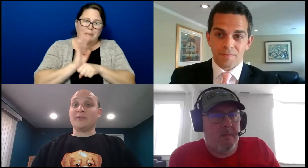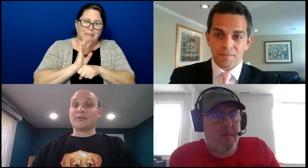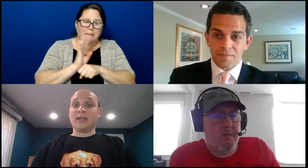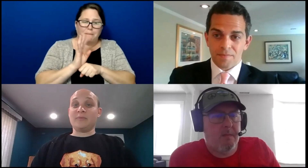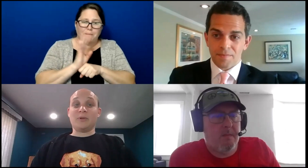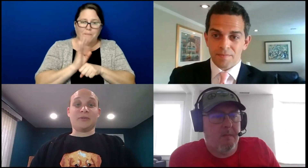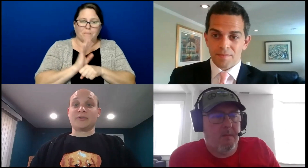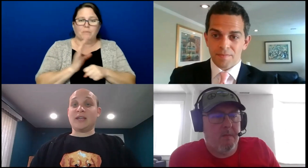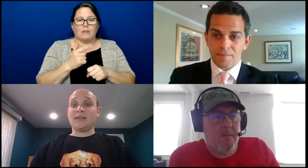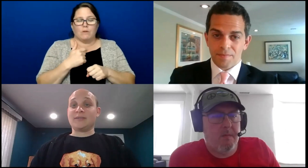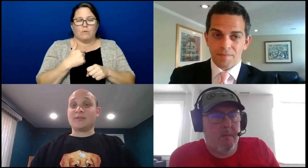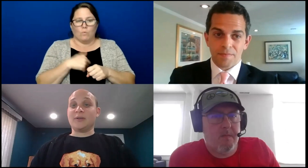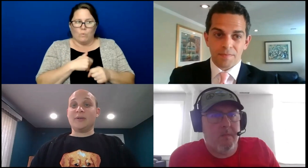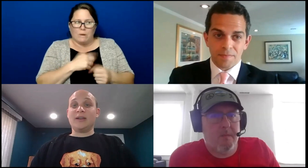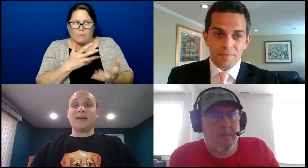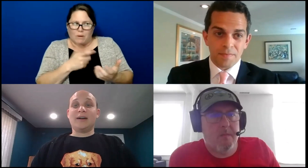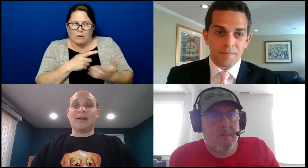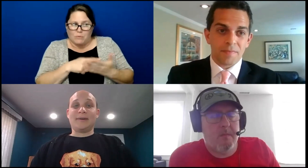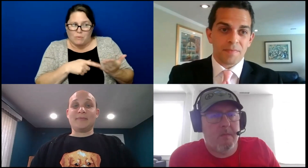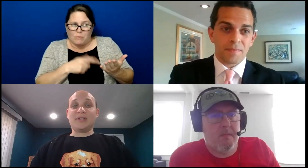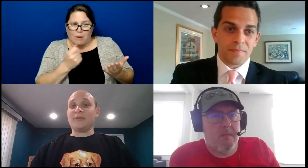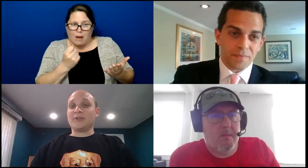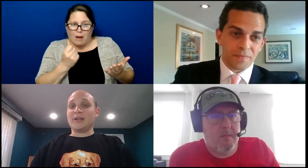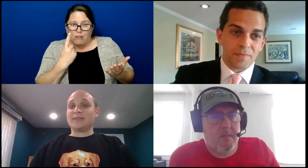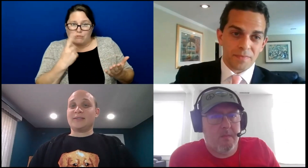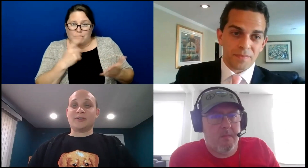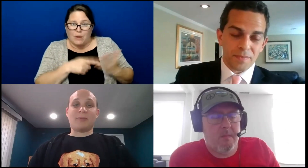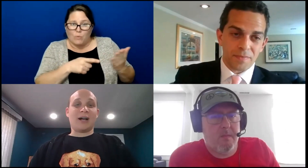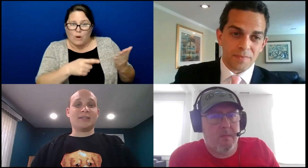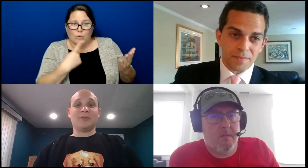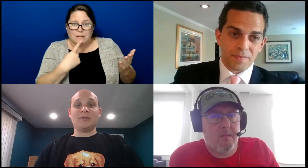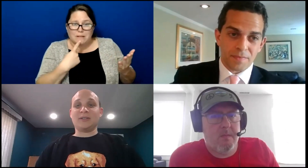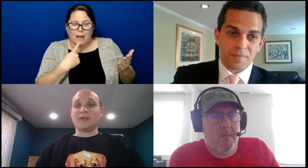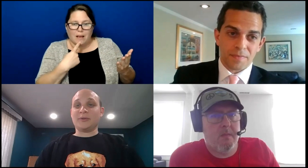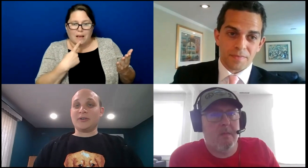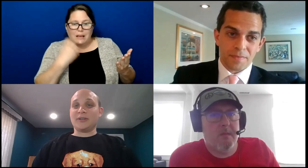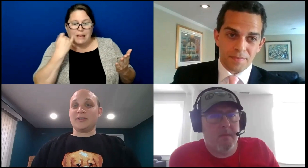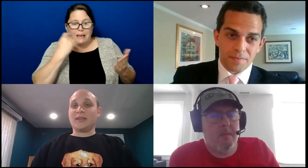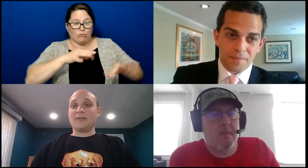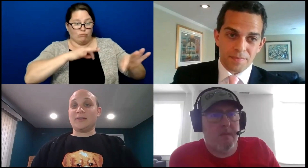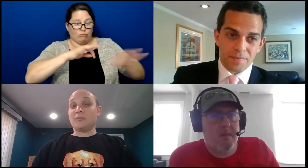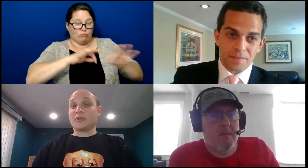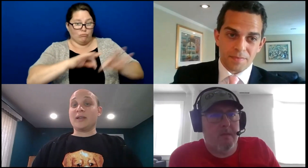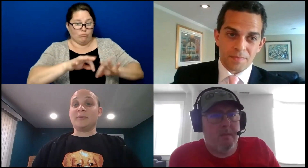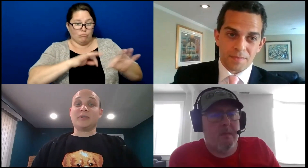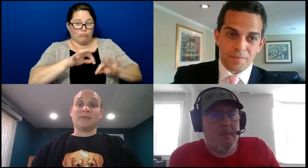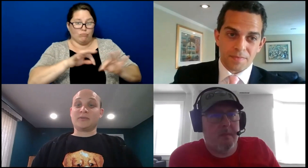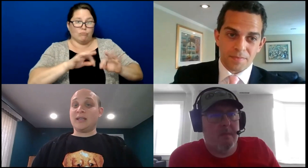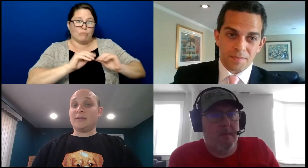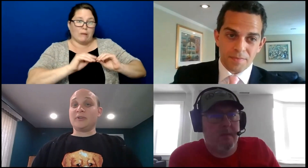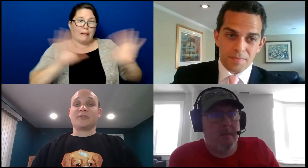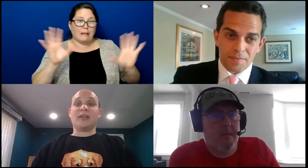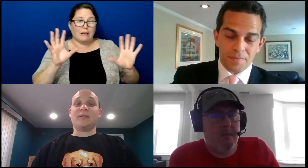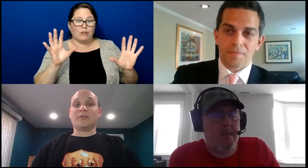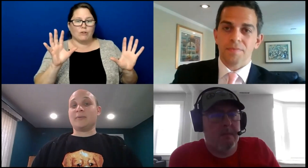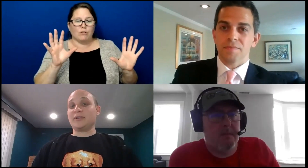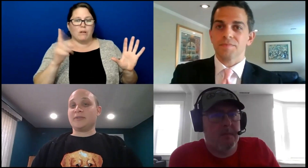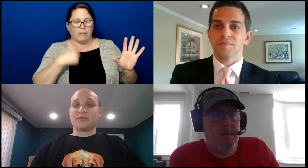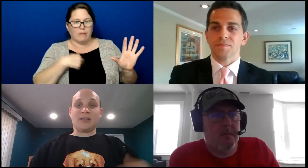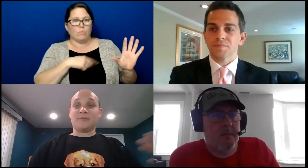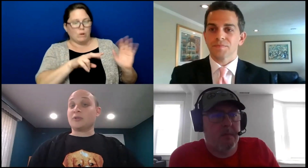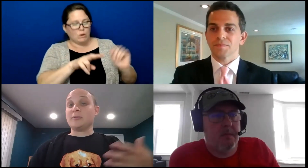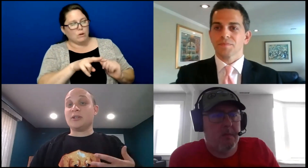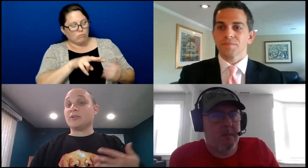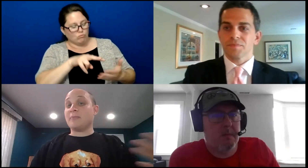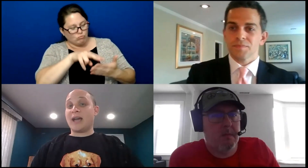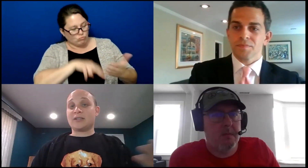we understand what you're saying. So if you're as clear as possible and coherent, then we're able to understand what you're saying. We're able to